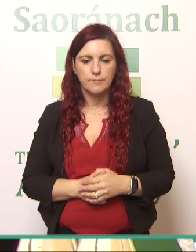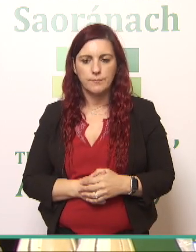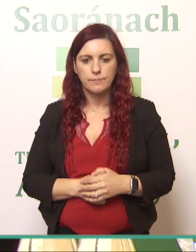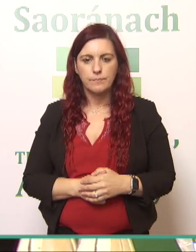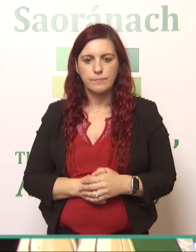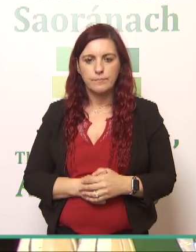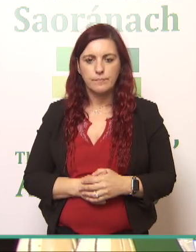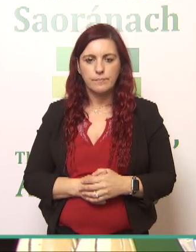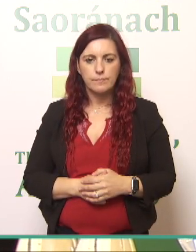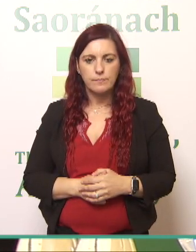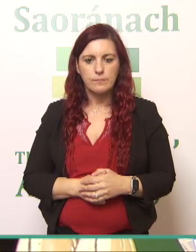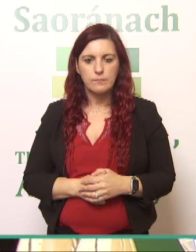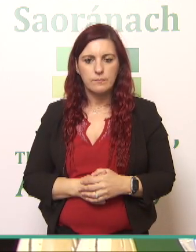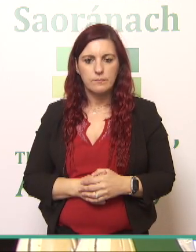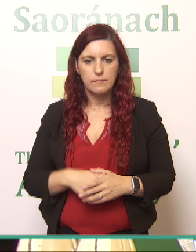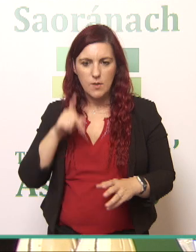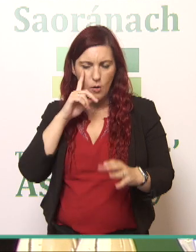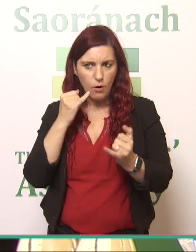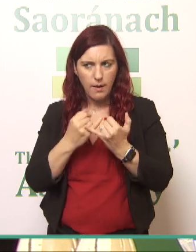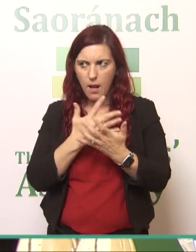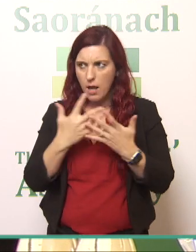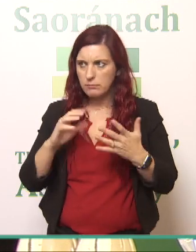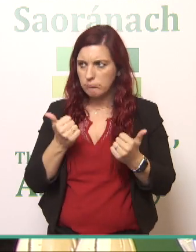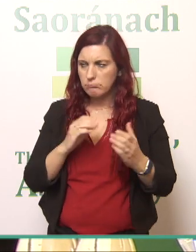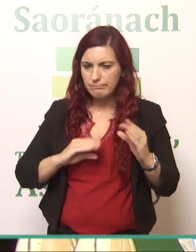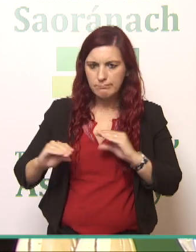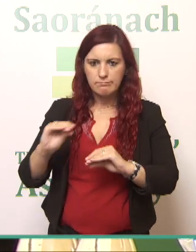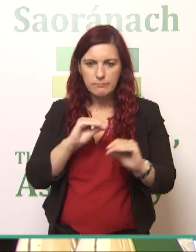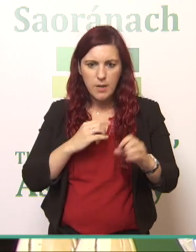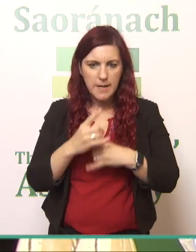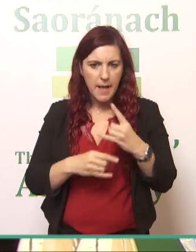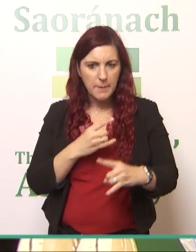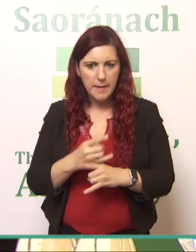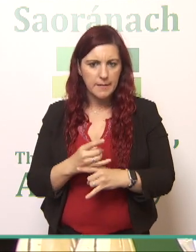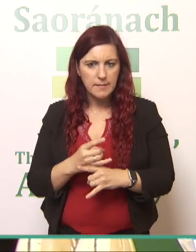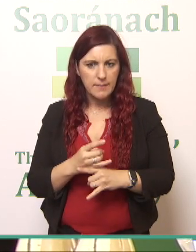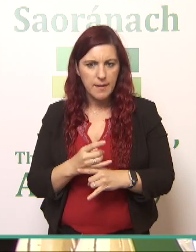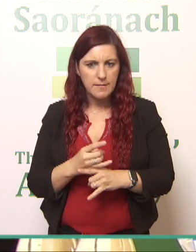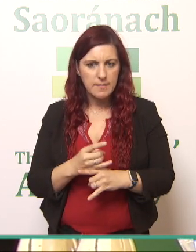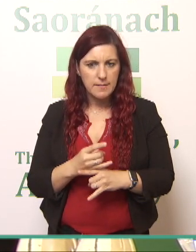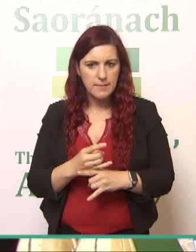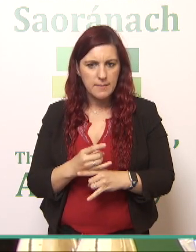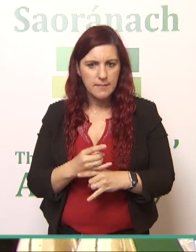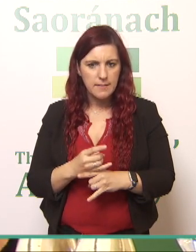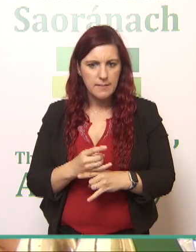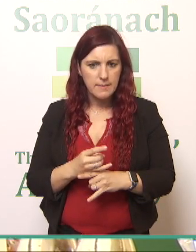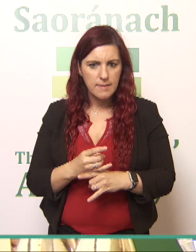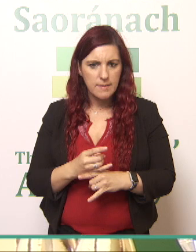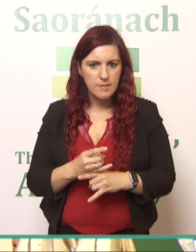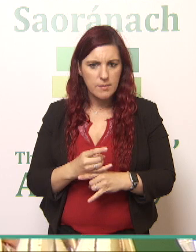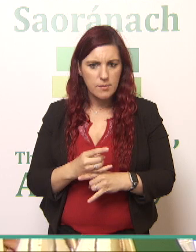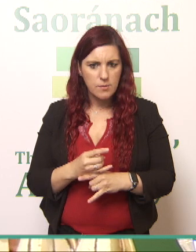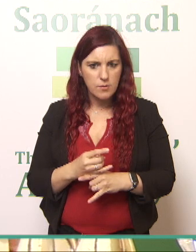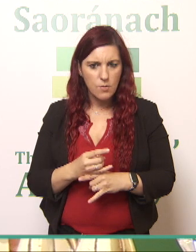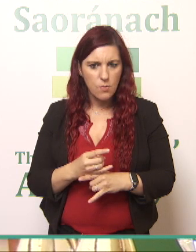through. It feels like there was a lot of good chat happening there. I was suggested to summarize